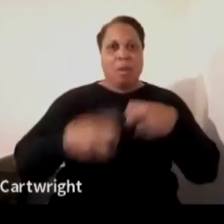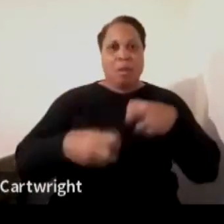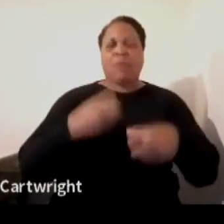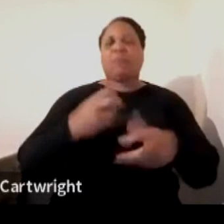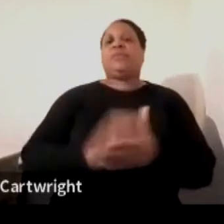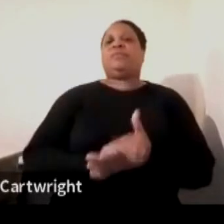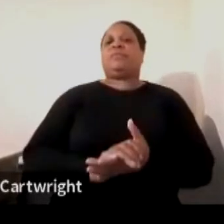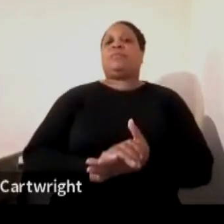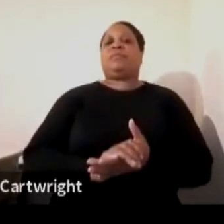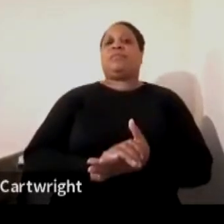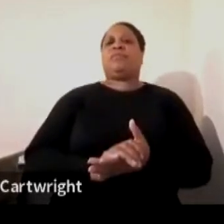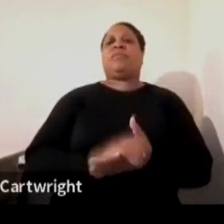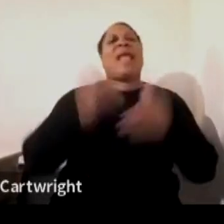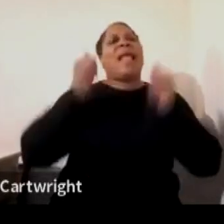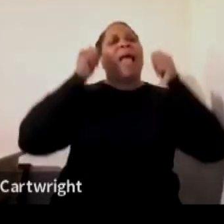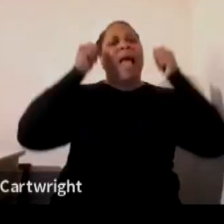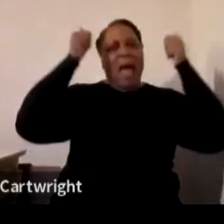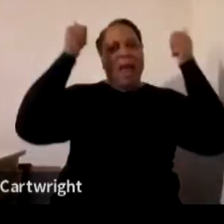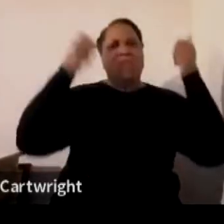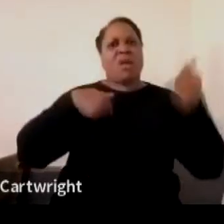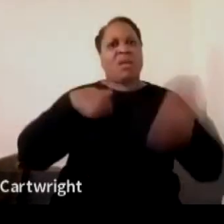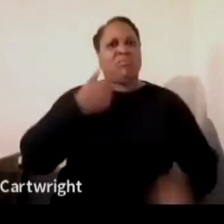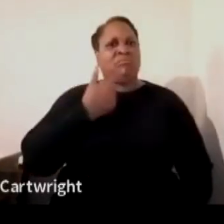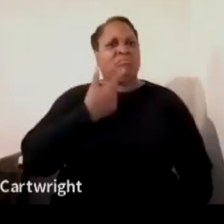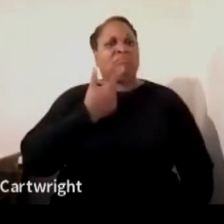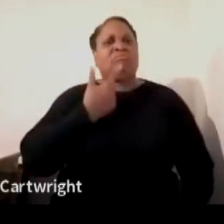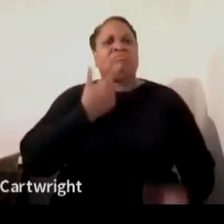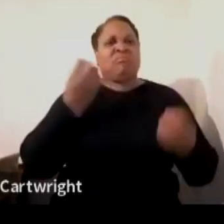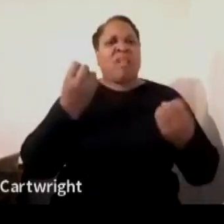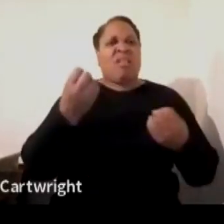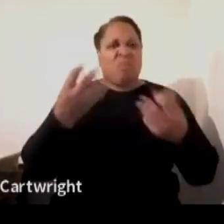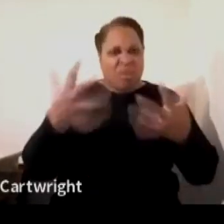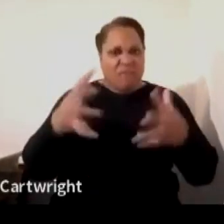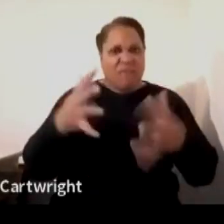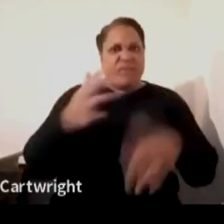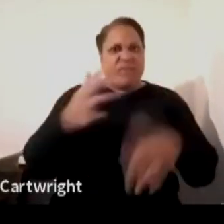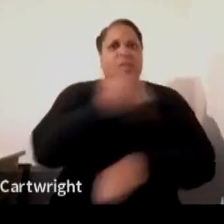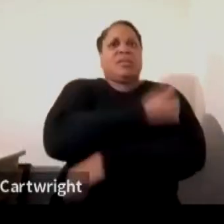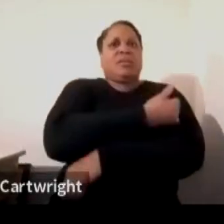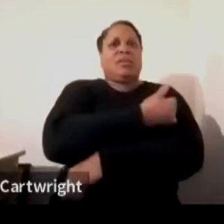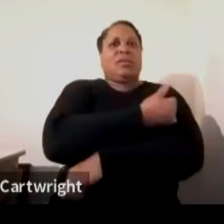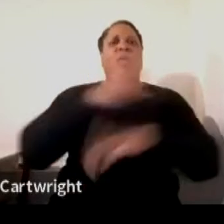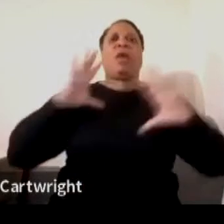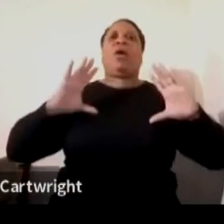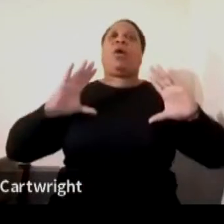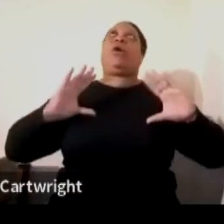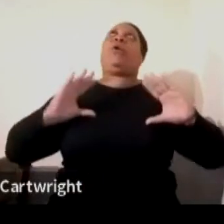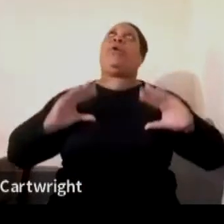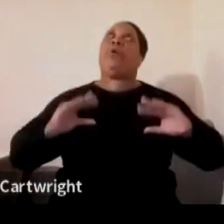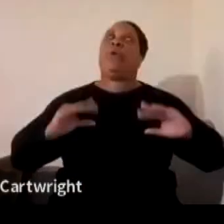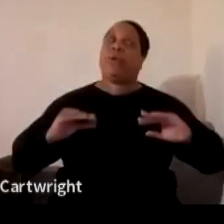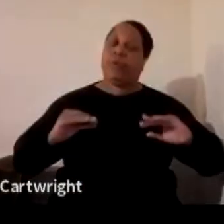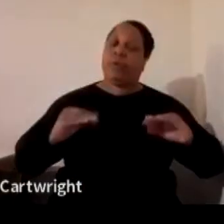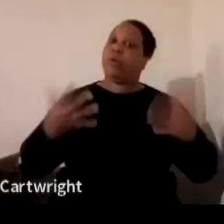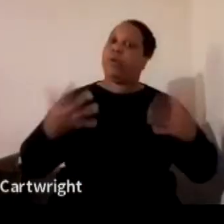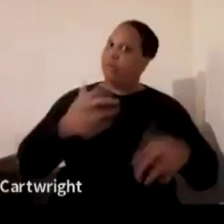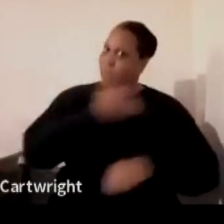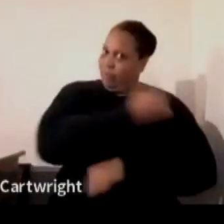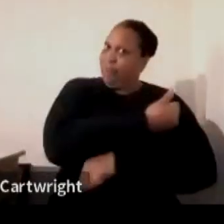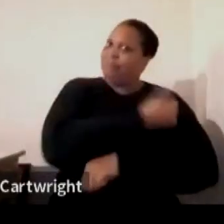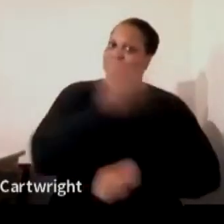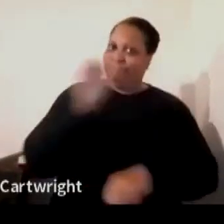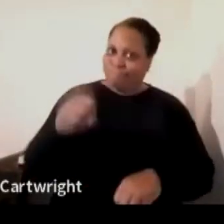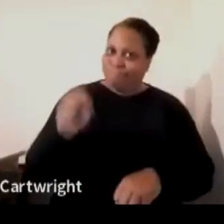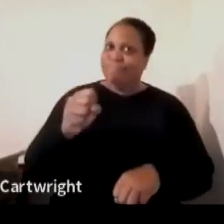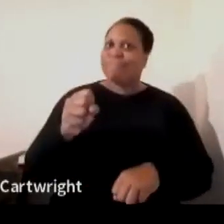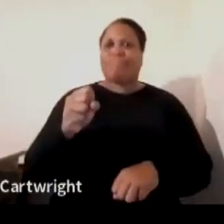lot changes though after you get the vaccine, in the sense that there's a huge sense of relief in terms of knowing that you're now much less